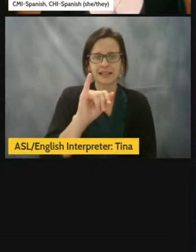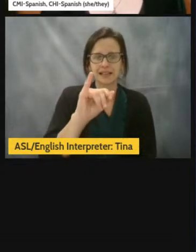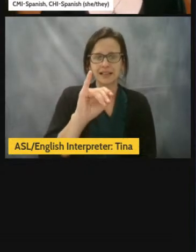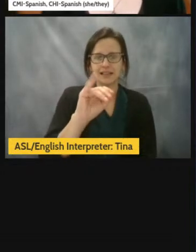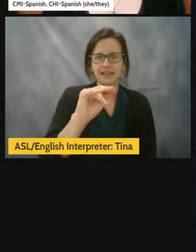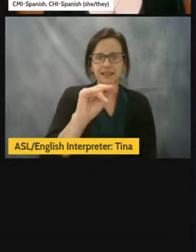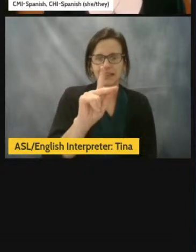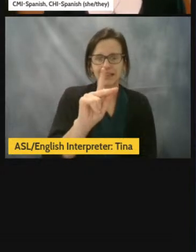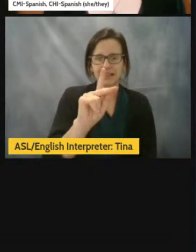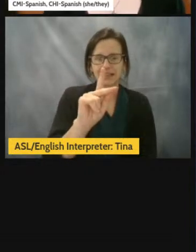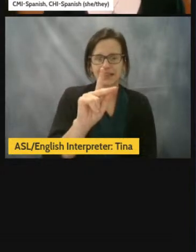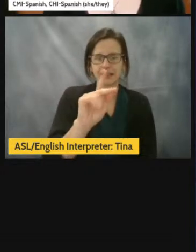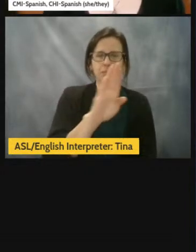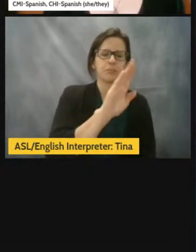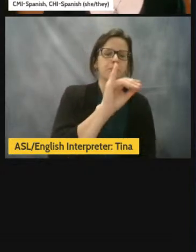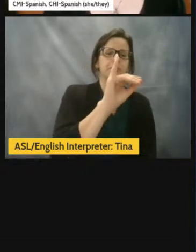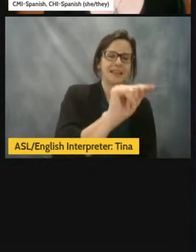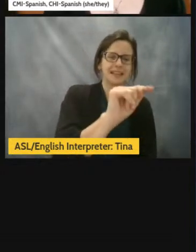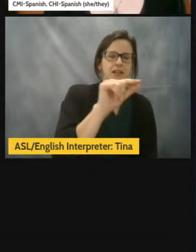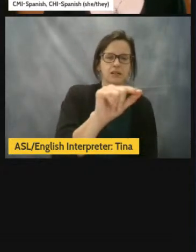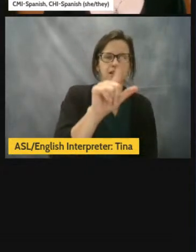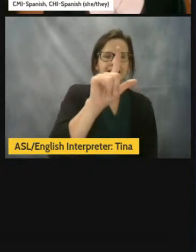Actually, I got to do the HTTP.